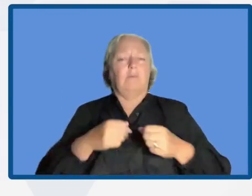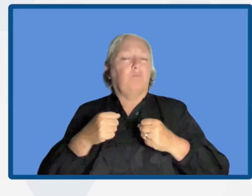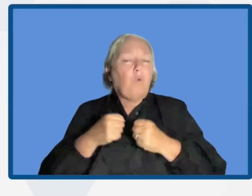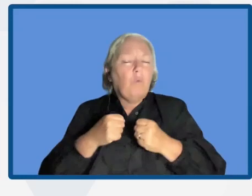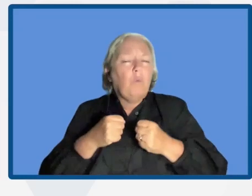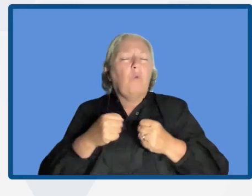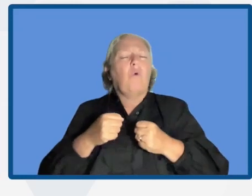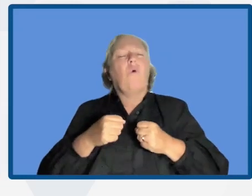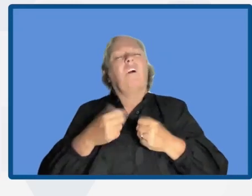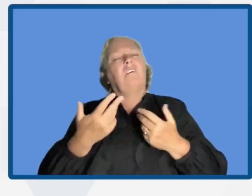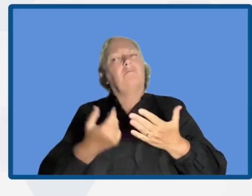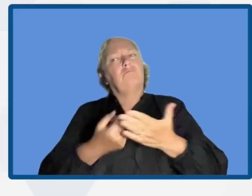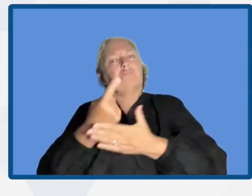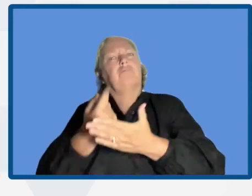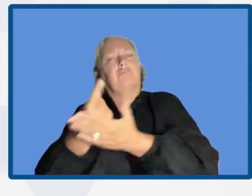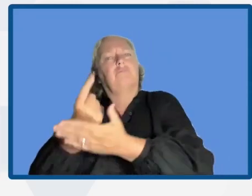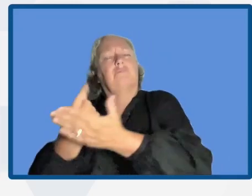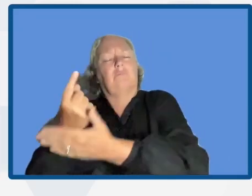events. And this is applicable in